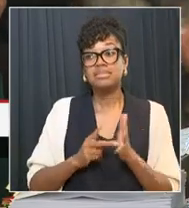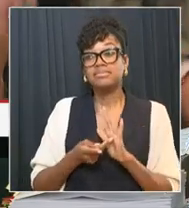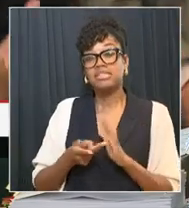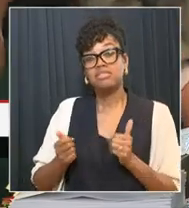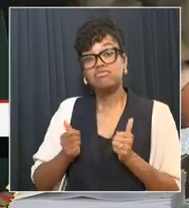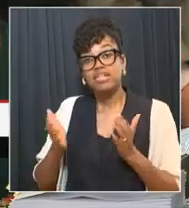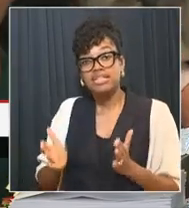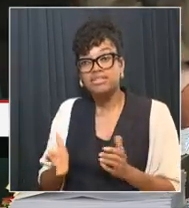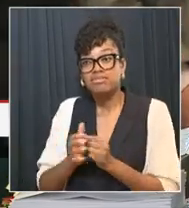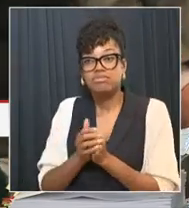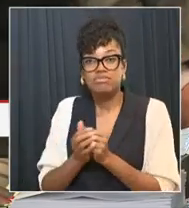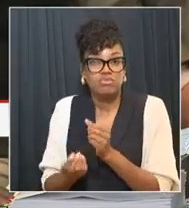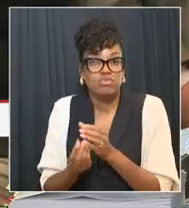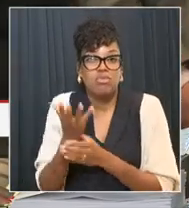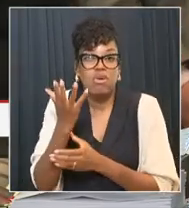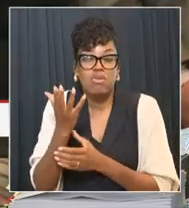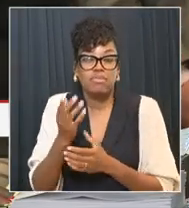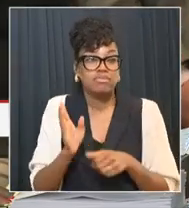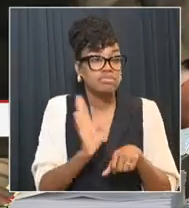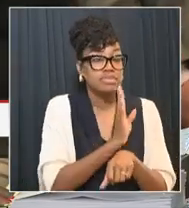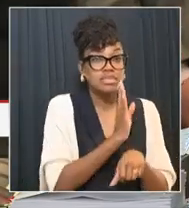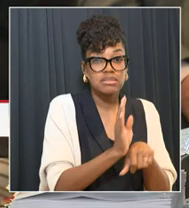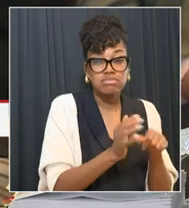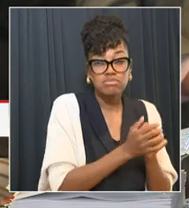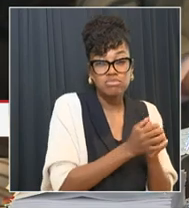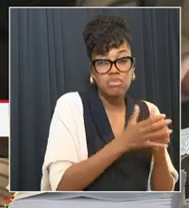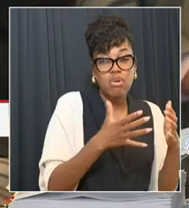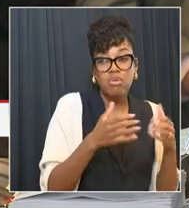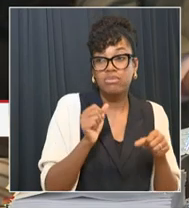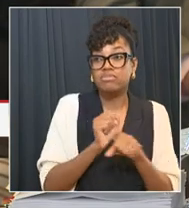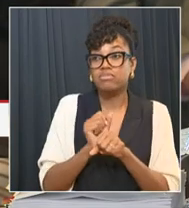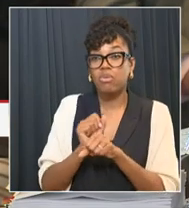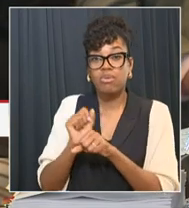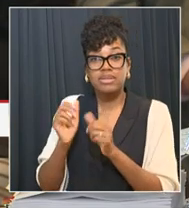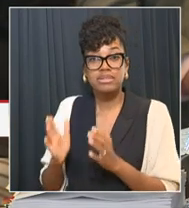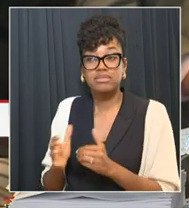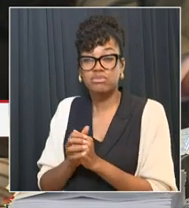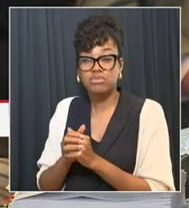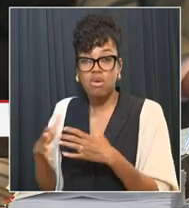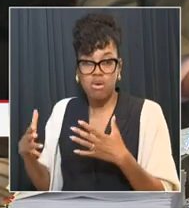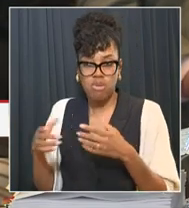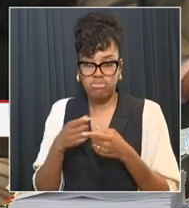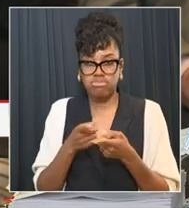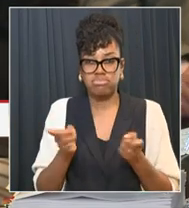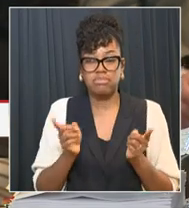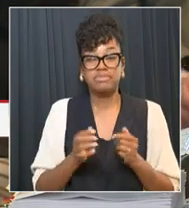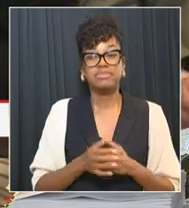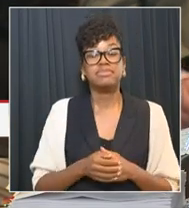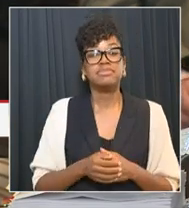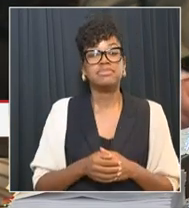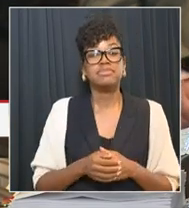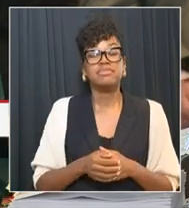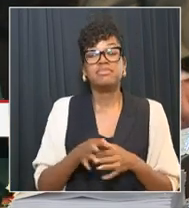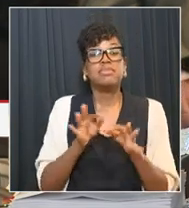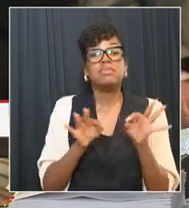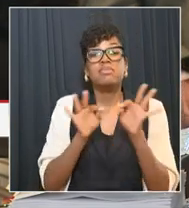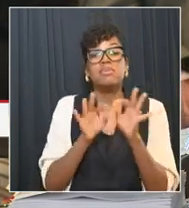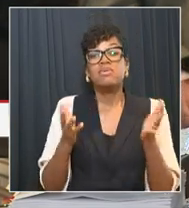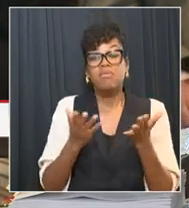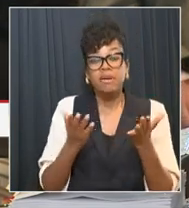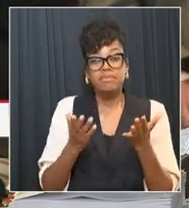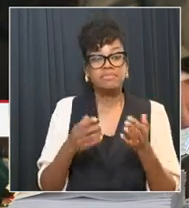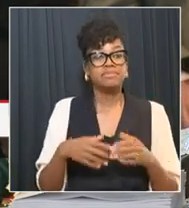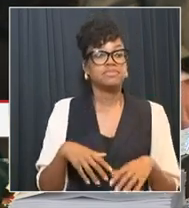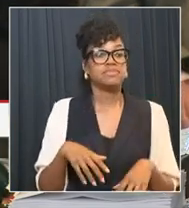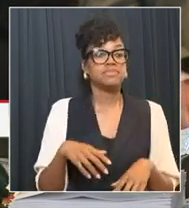businesses, and employees. And so we think that the points that are important is